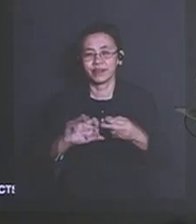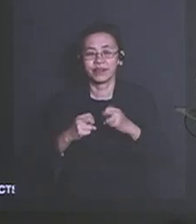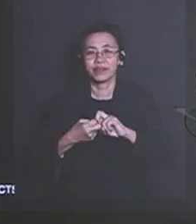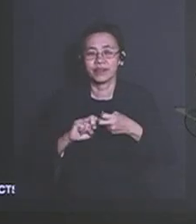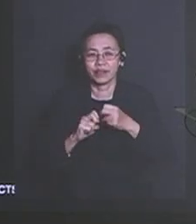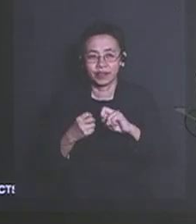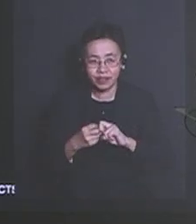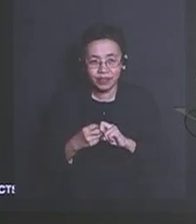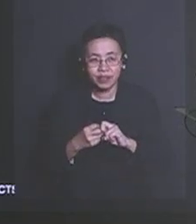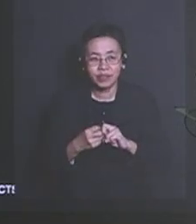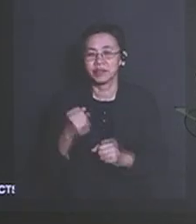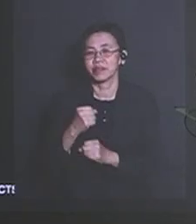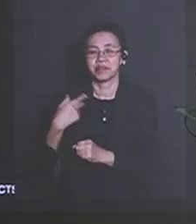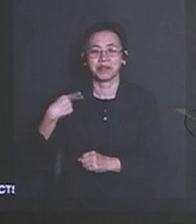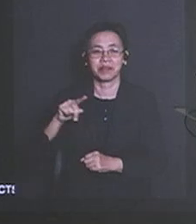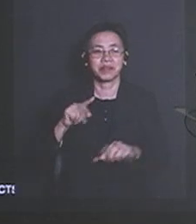can use for relaxing.